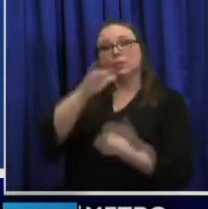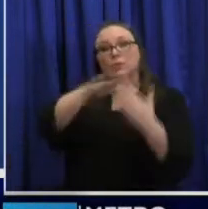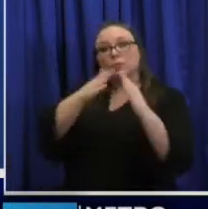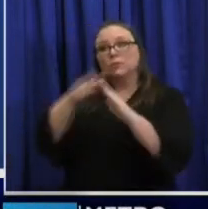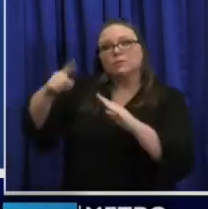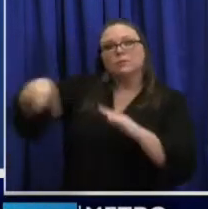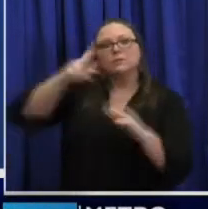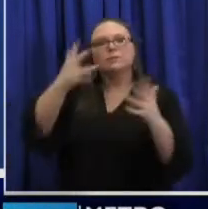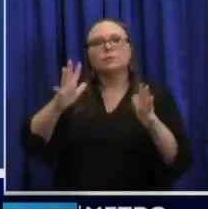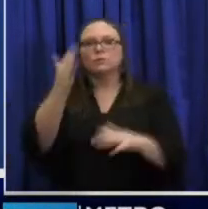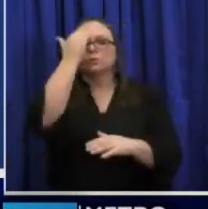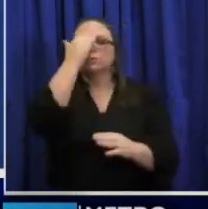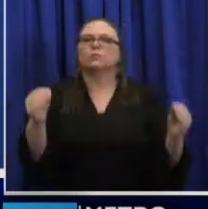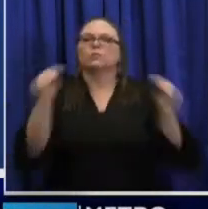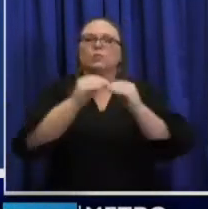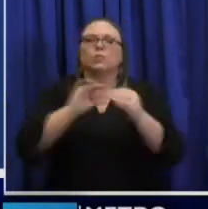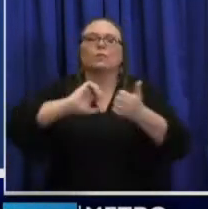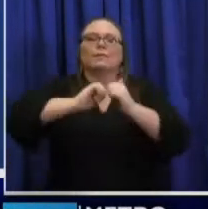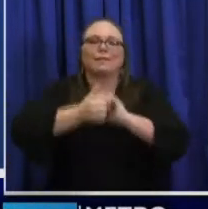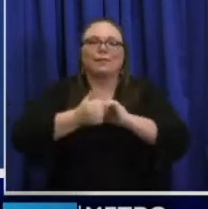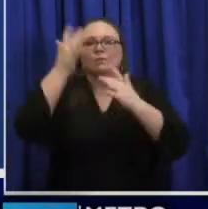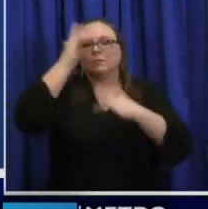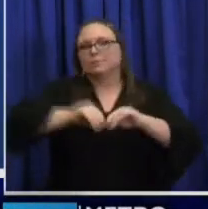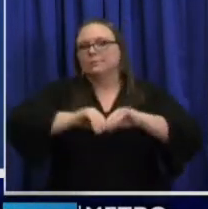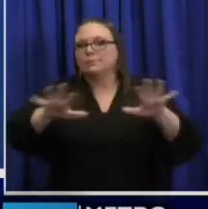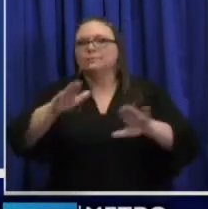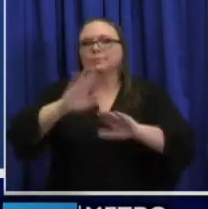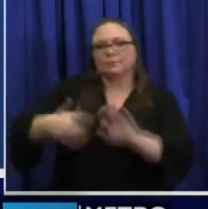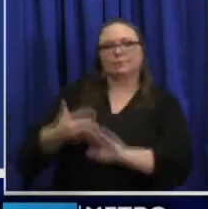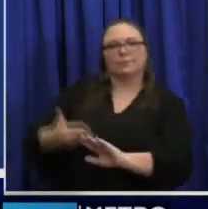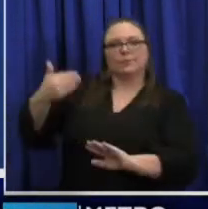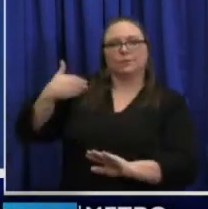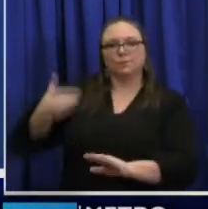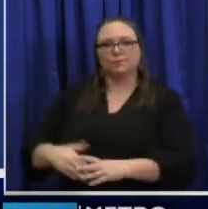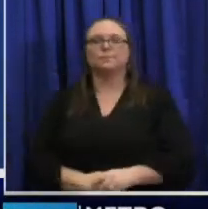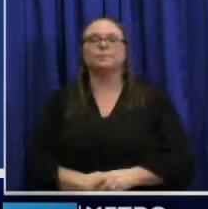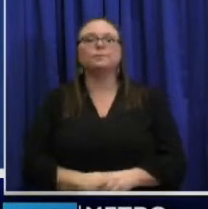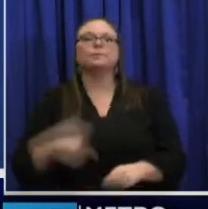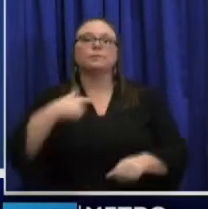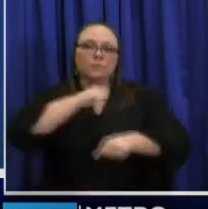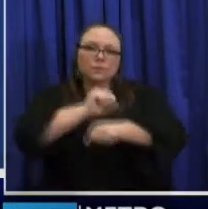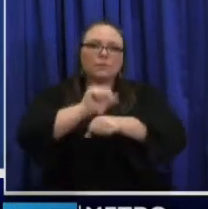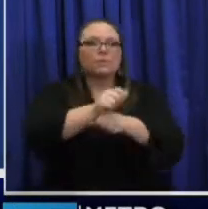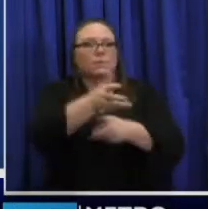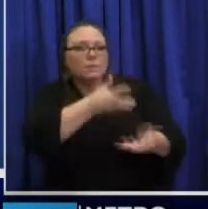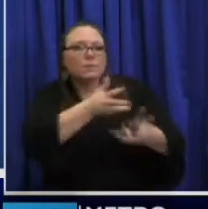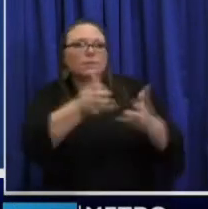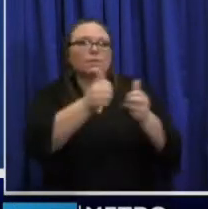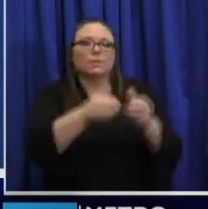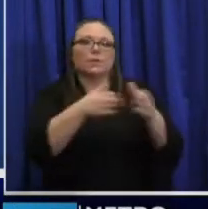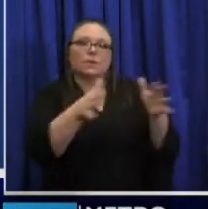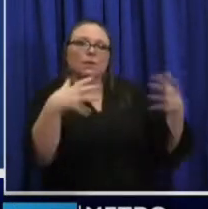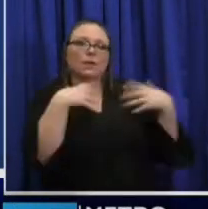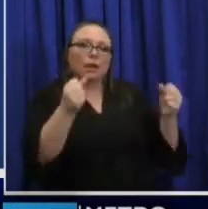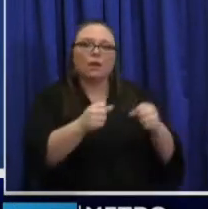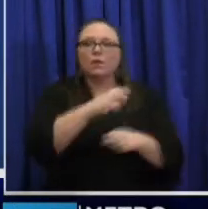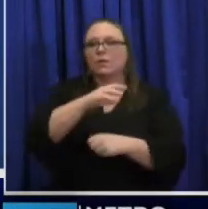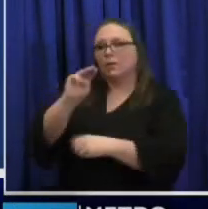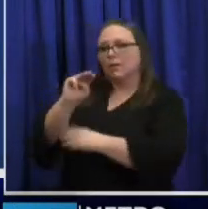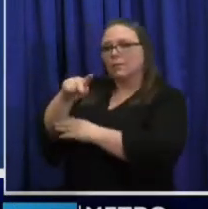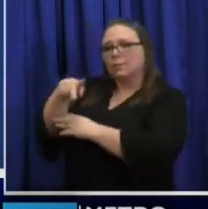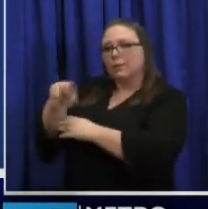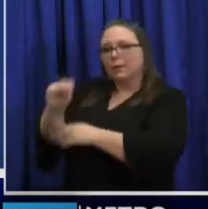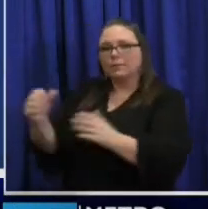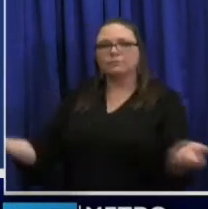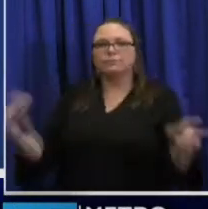know more about how the disease spreads than we did before. We're working with Public Health and MMPS to evaluate